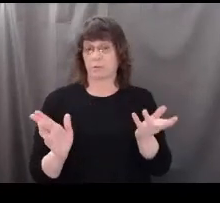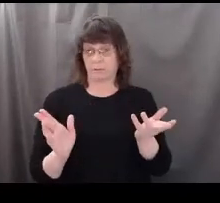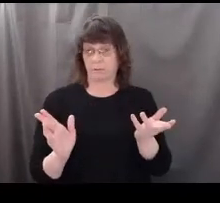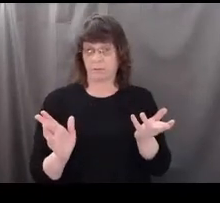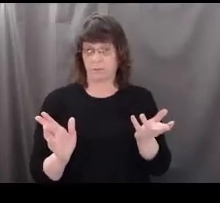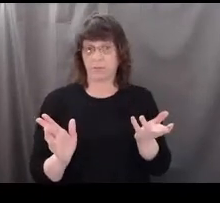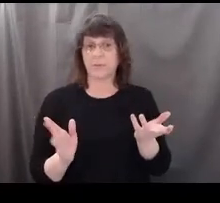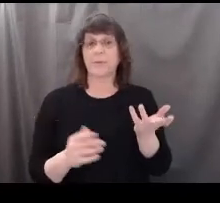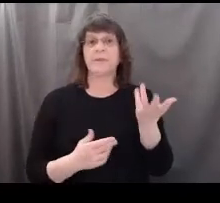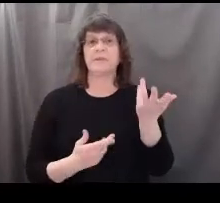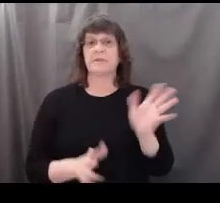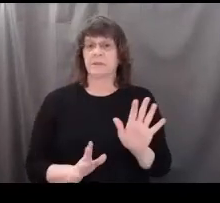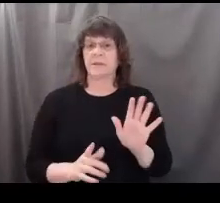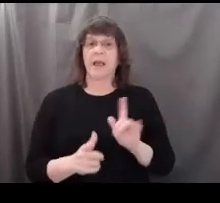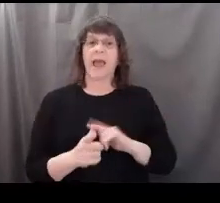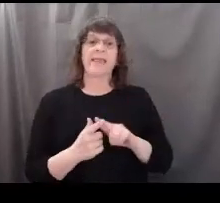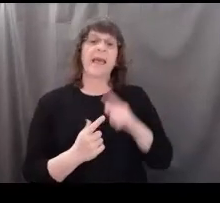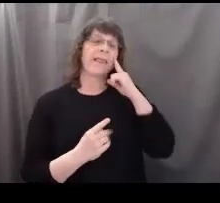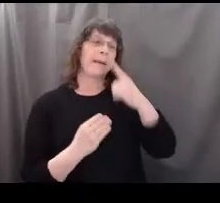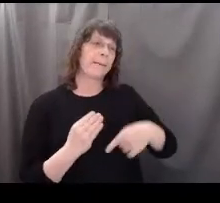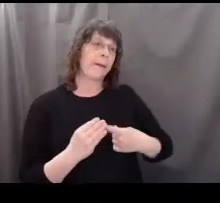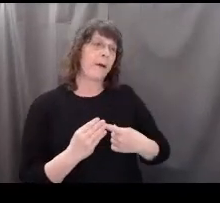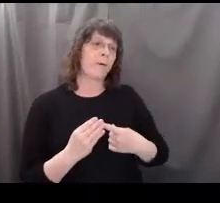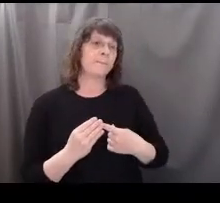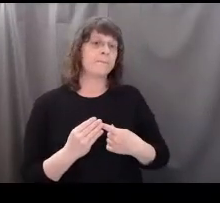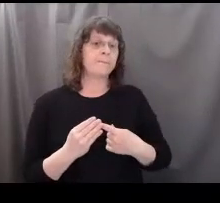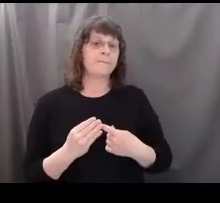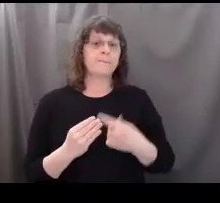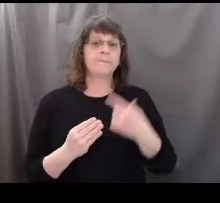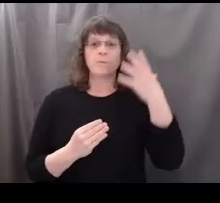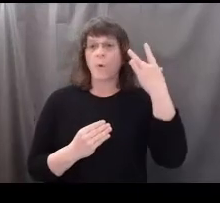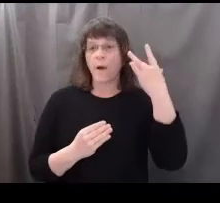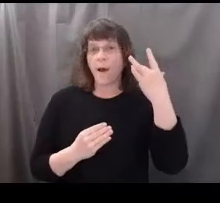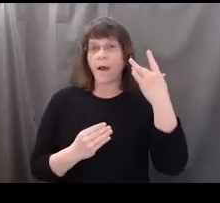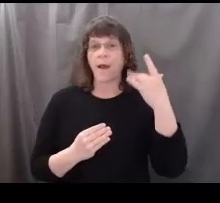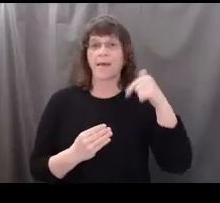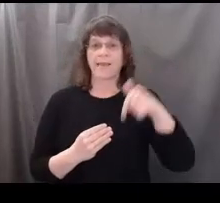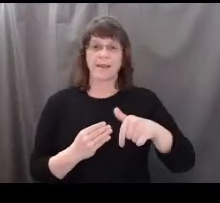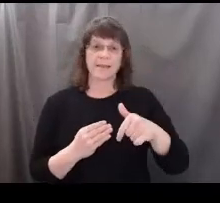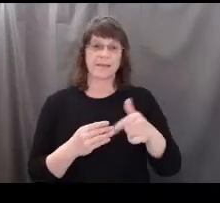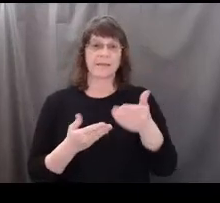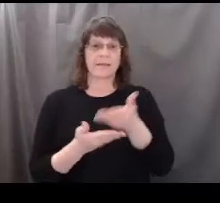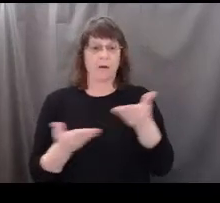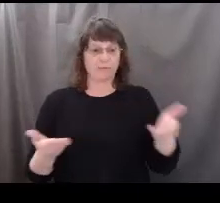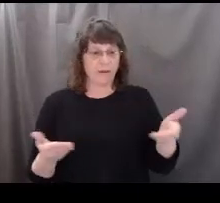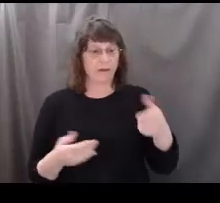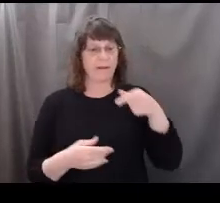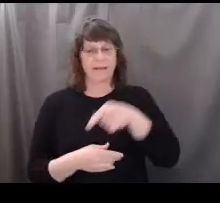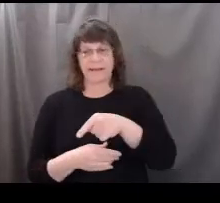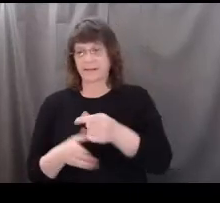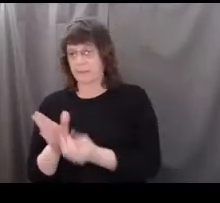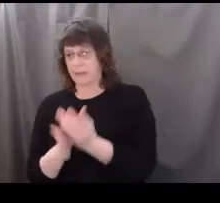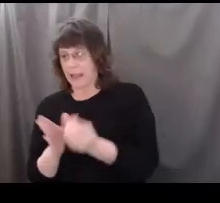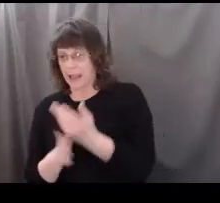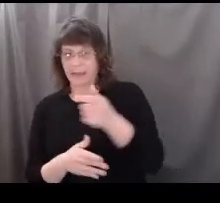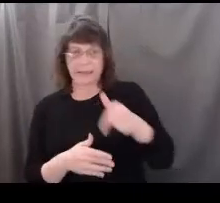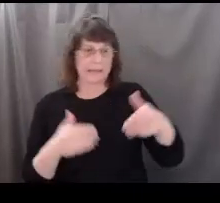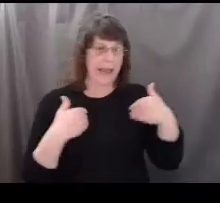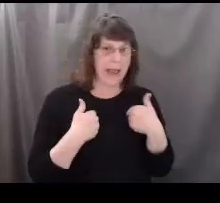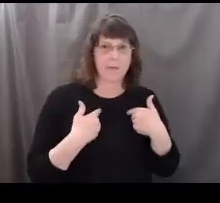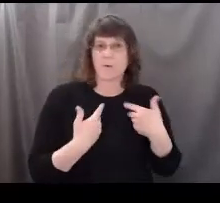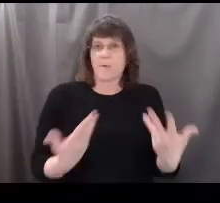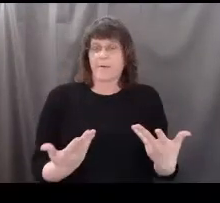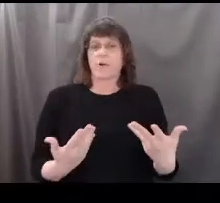having observations and then thinking about why this object or this plant or this